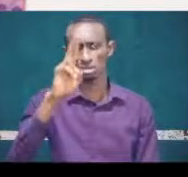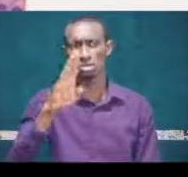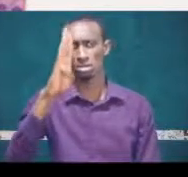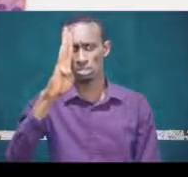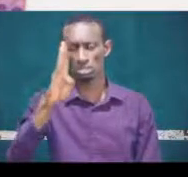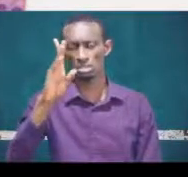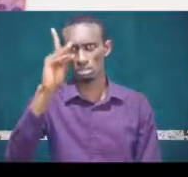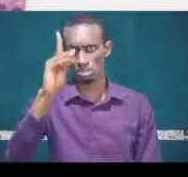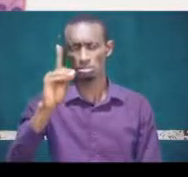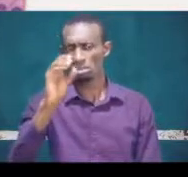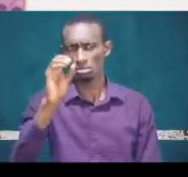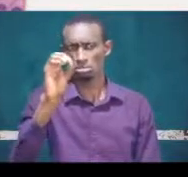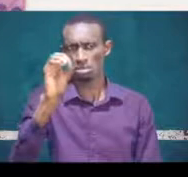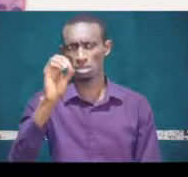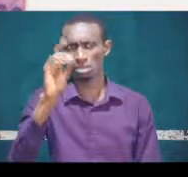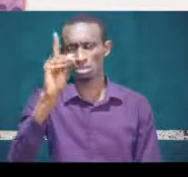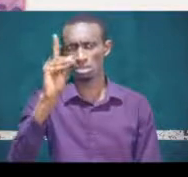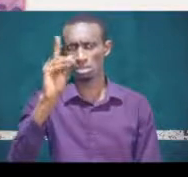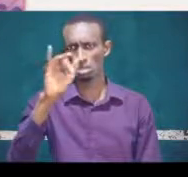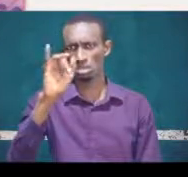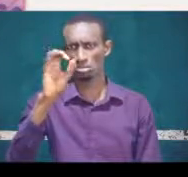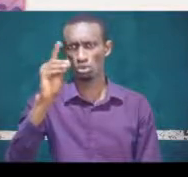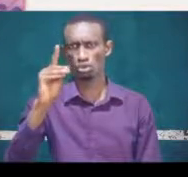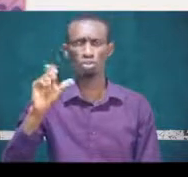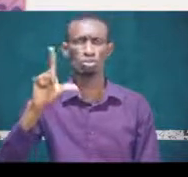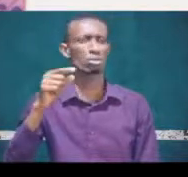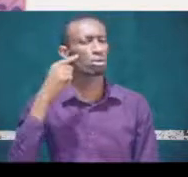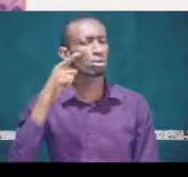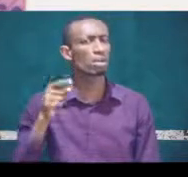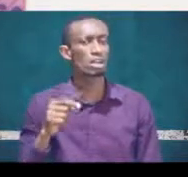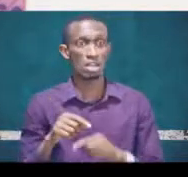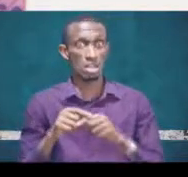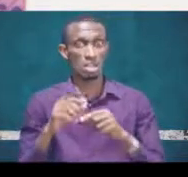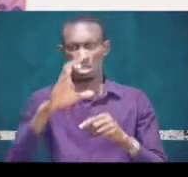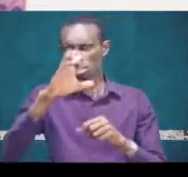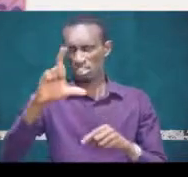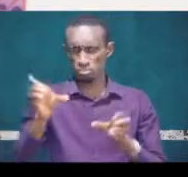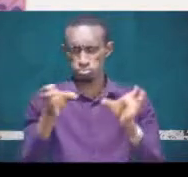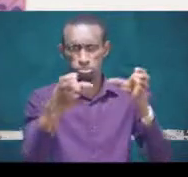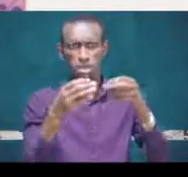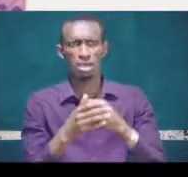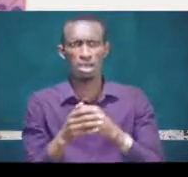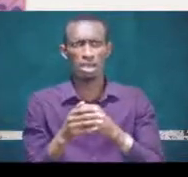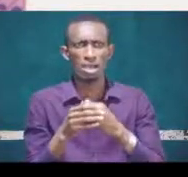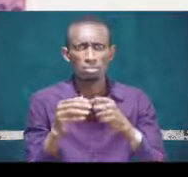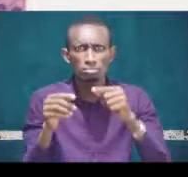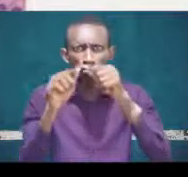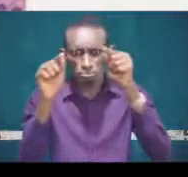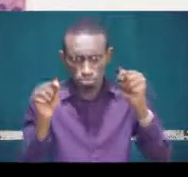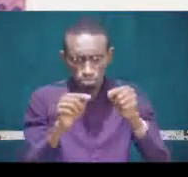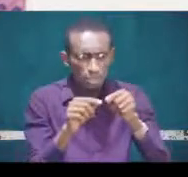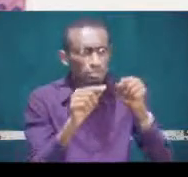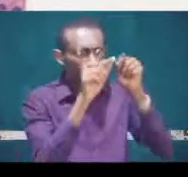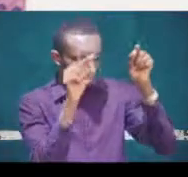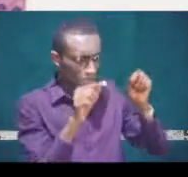a layer, this is another layer, and then as you see, these cells are cuboidal in shape.